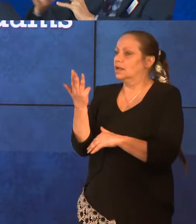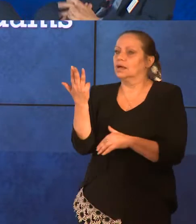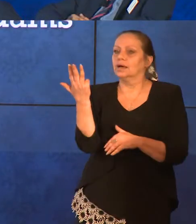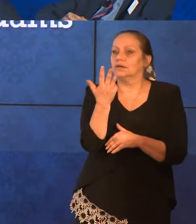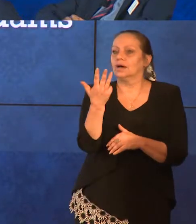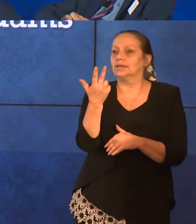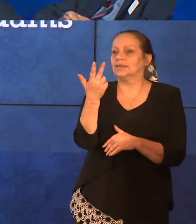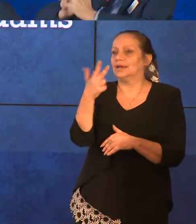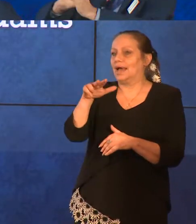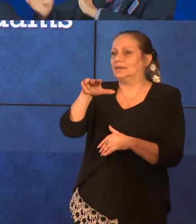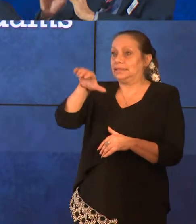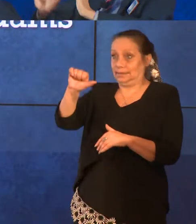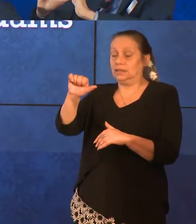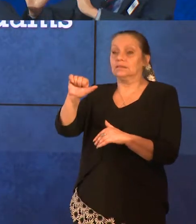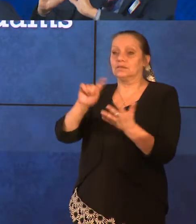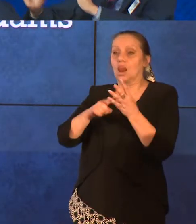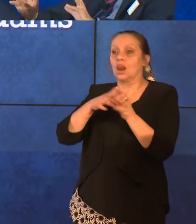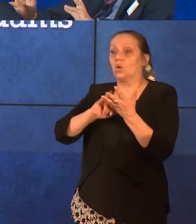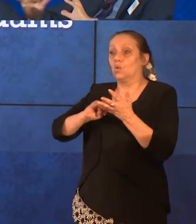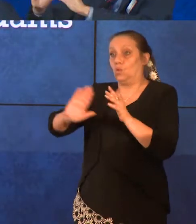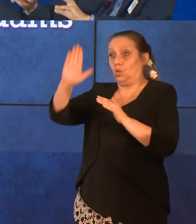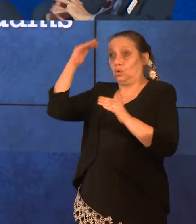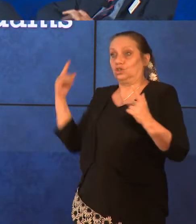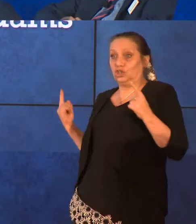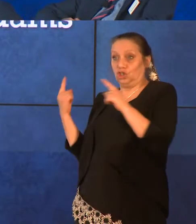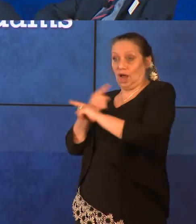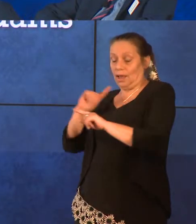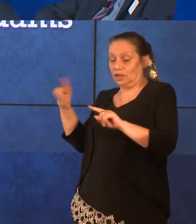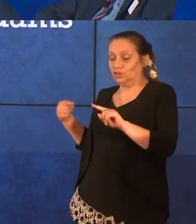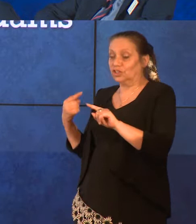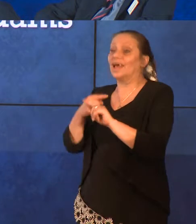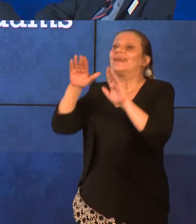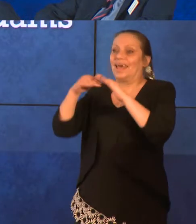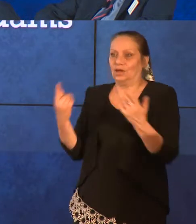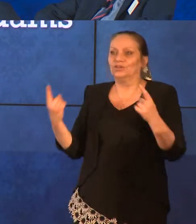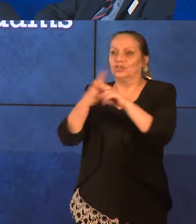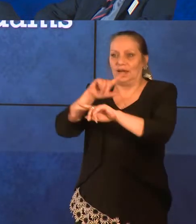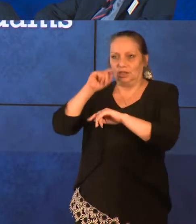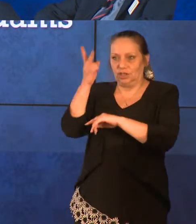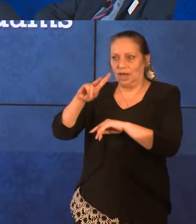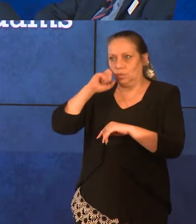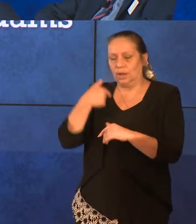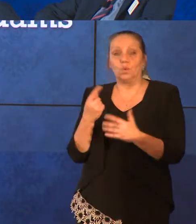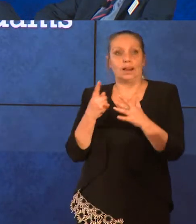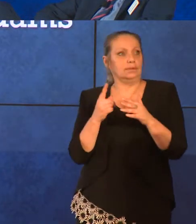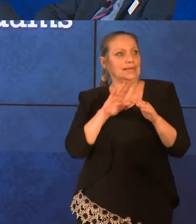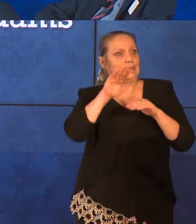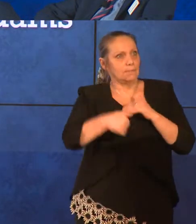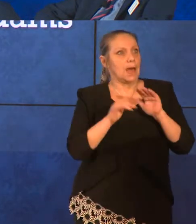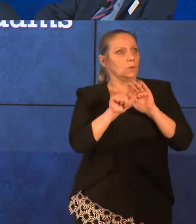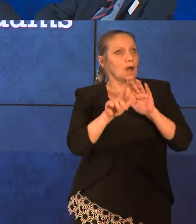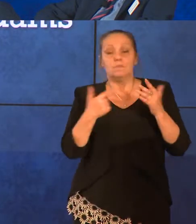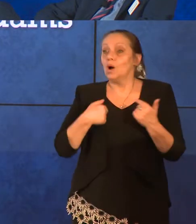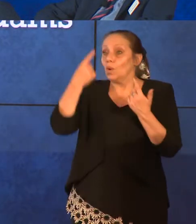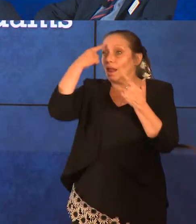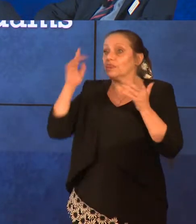our laws, which this element hasn't significantly changed. Well, it's about time. Okay, I